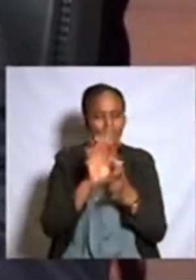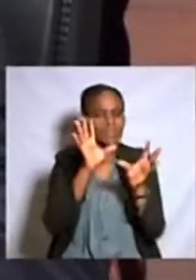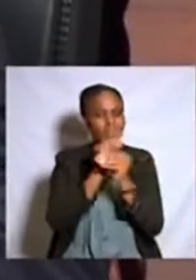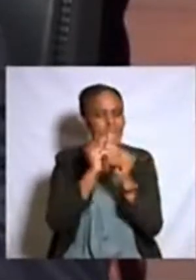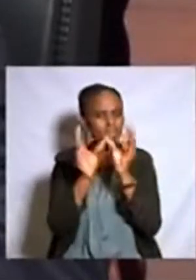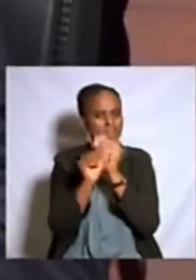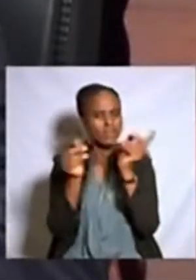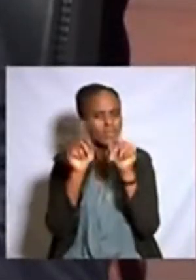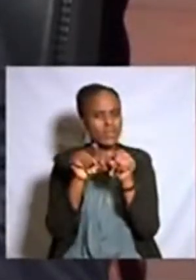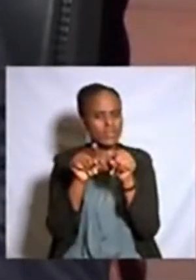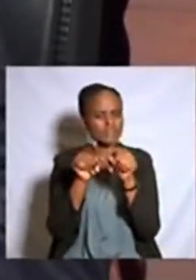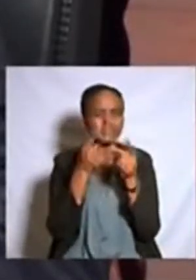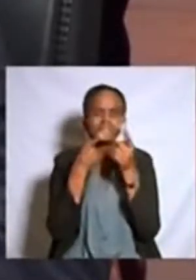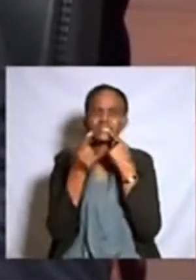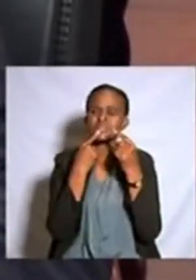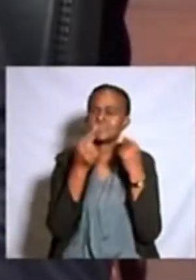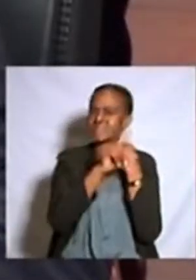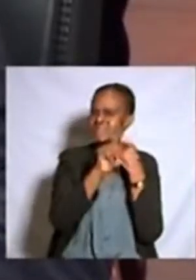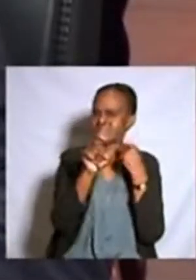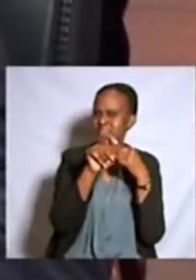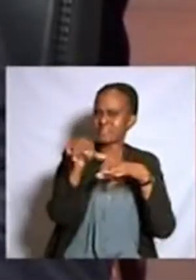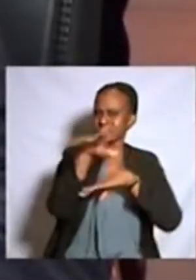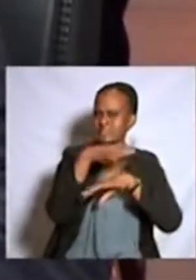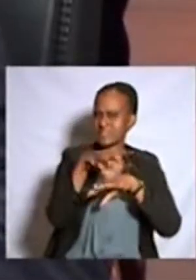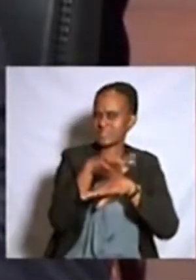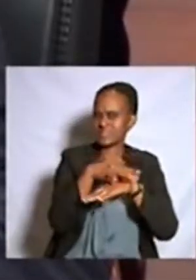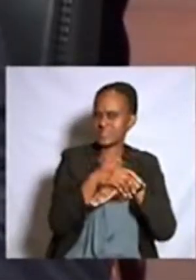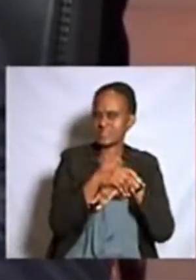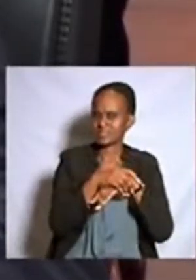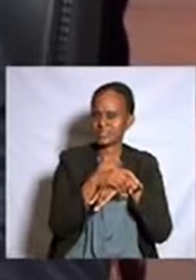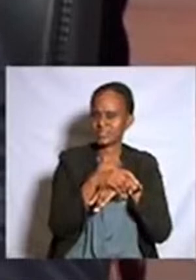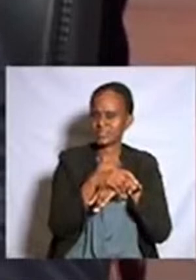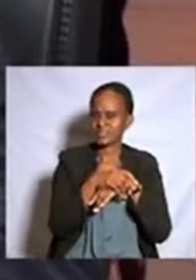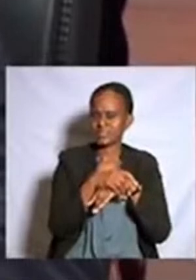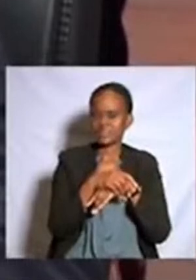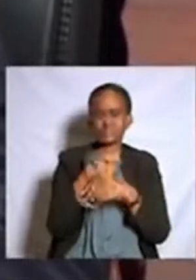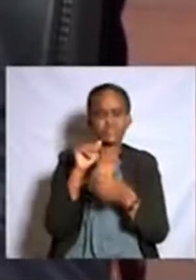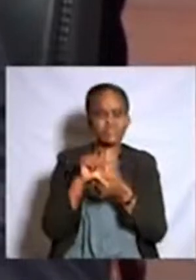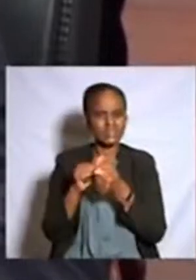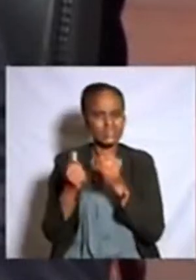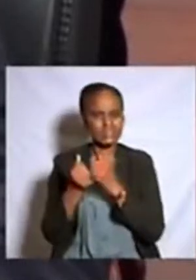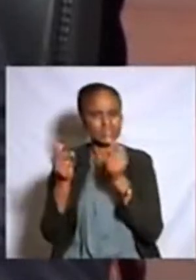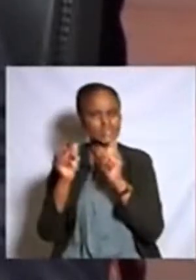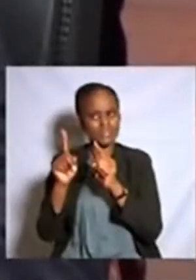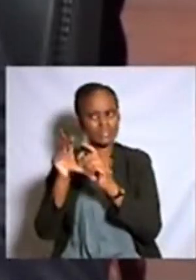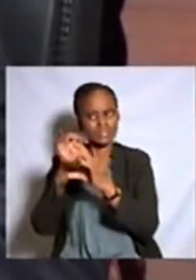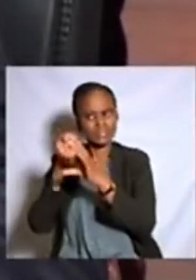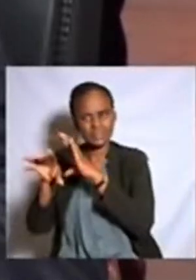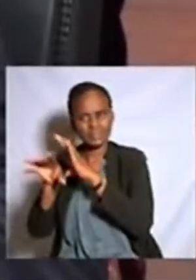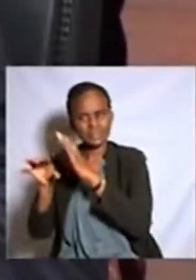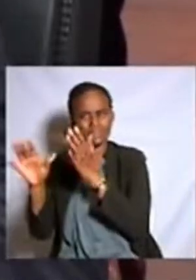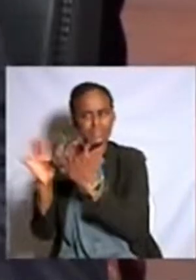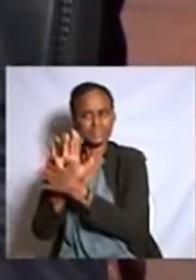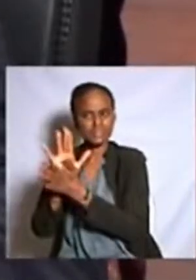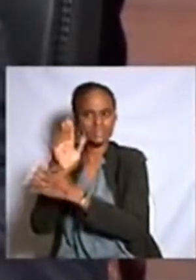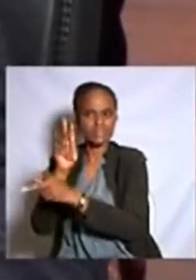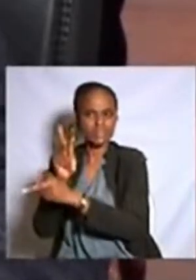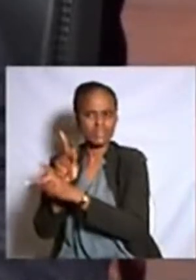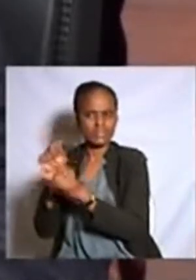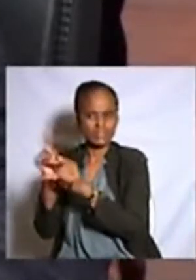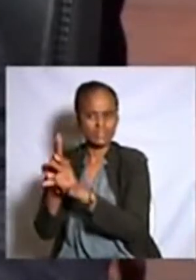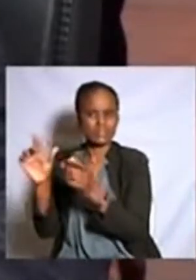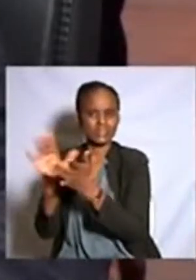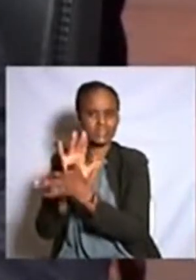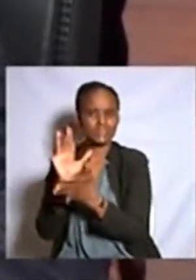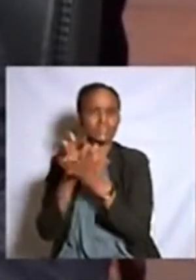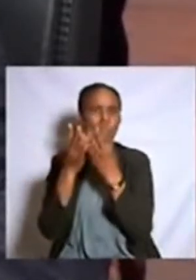mean, you're talking about 100 plus. Where is the problem? You go and deposit these documents and these documents just vanish.